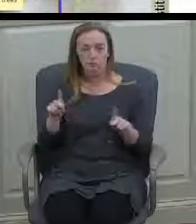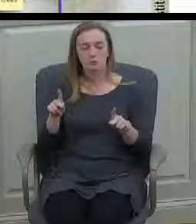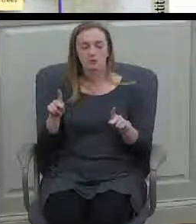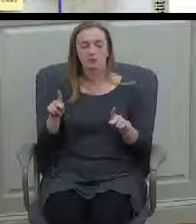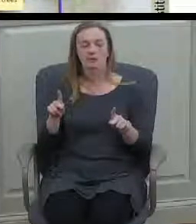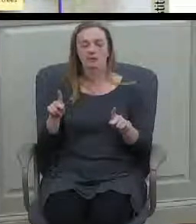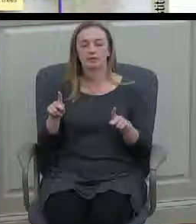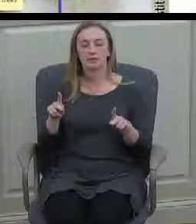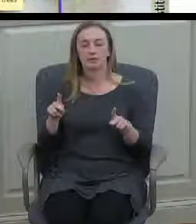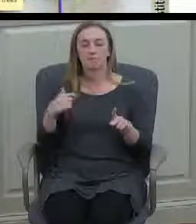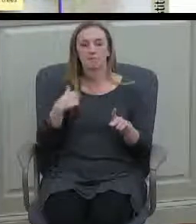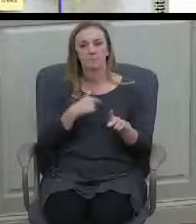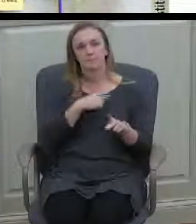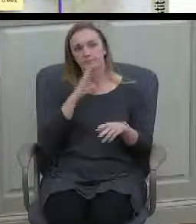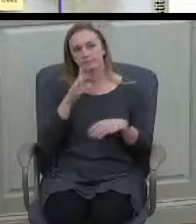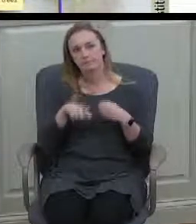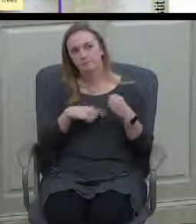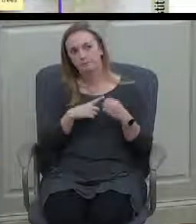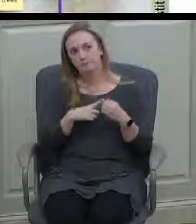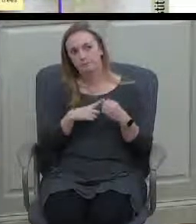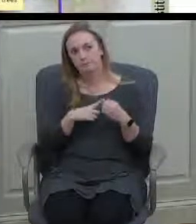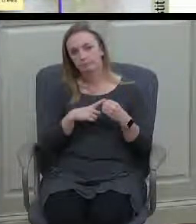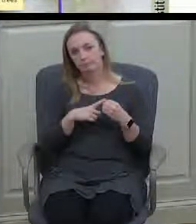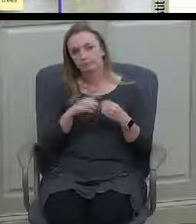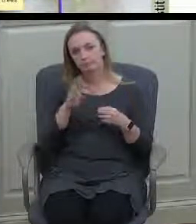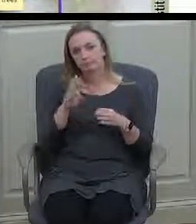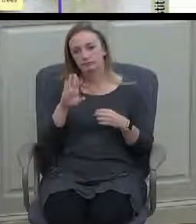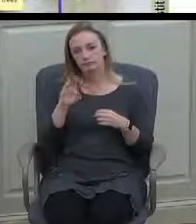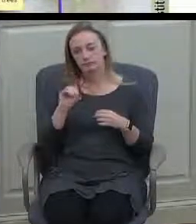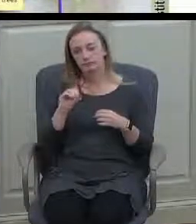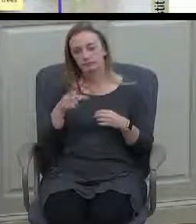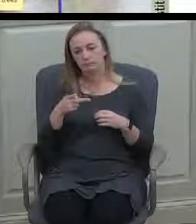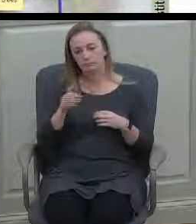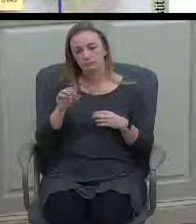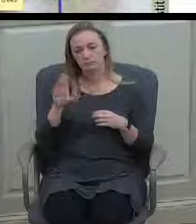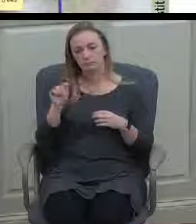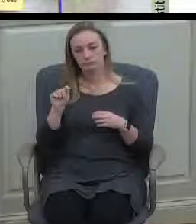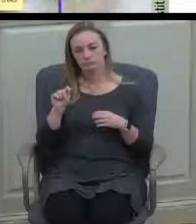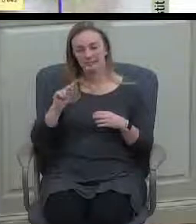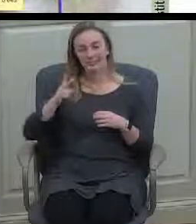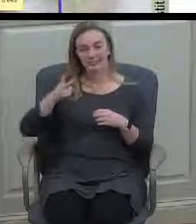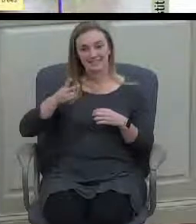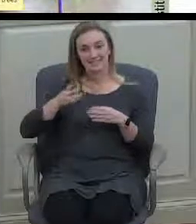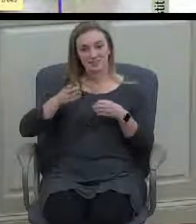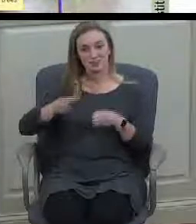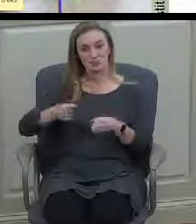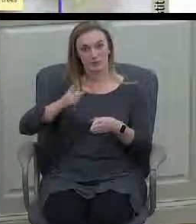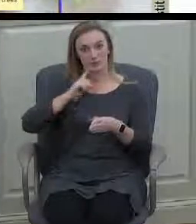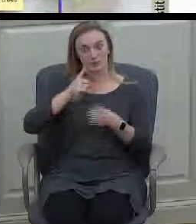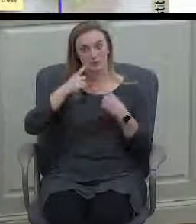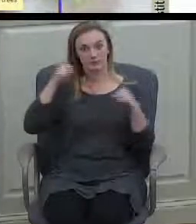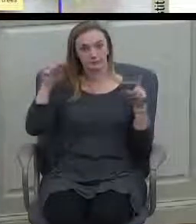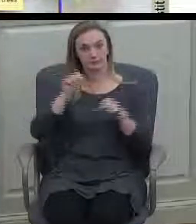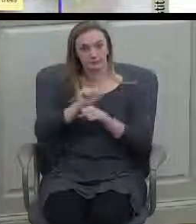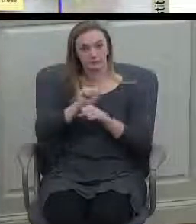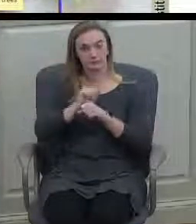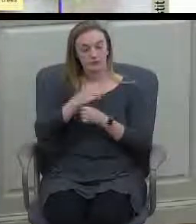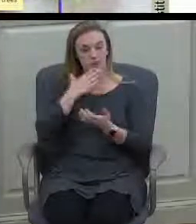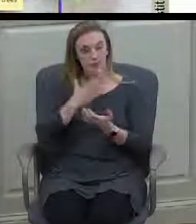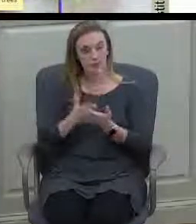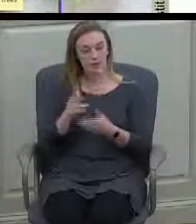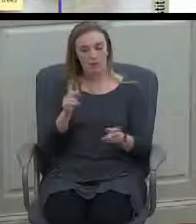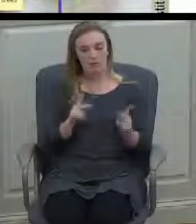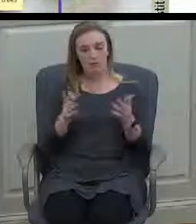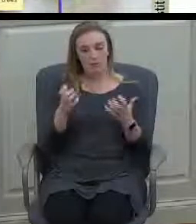sidewalks. We talked about the bump outs at 2nd Street really work pretty well, and how people would like to see that